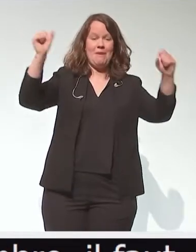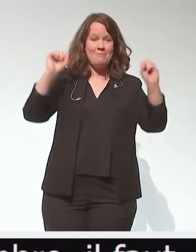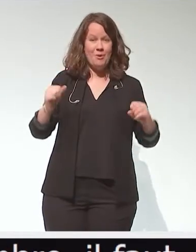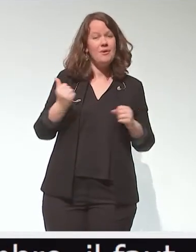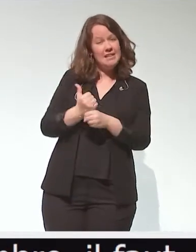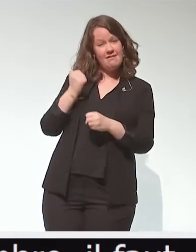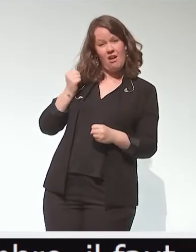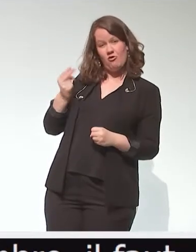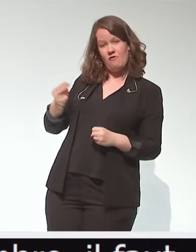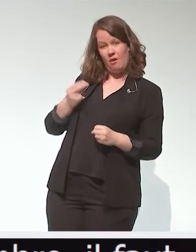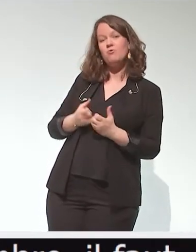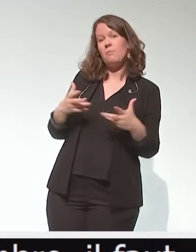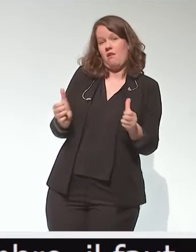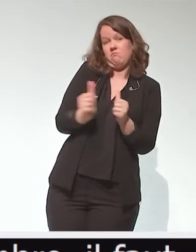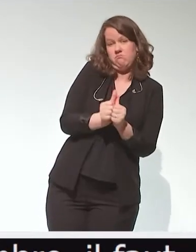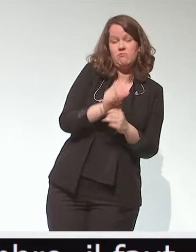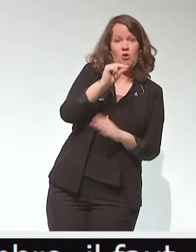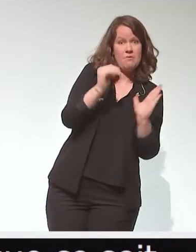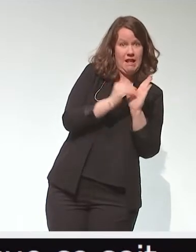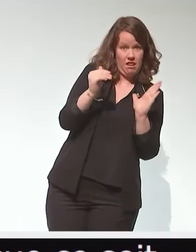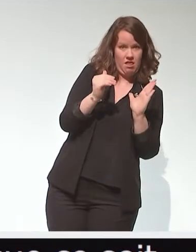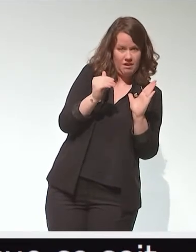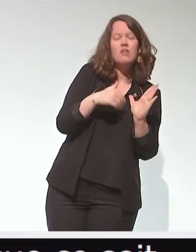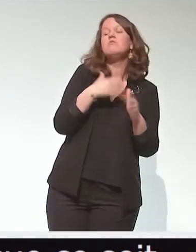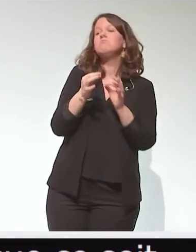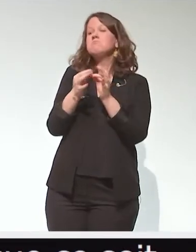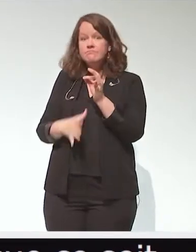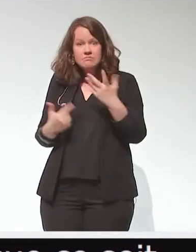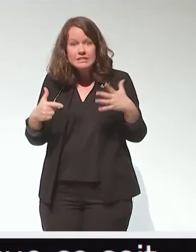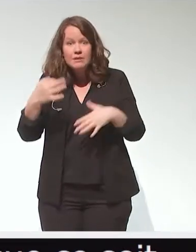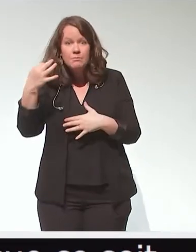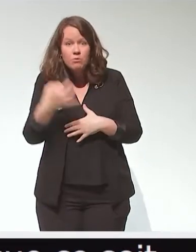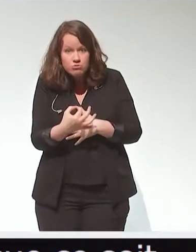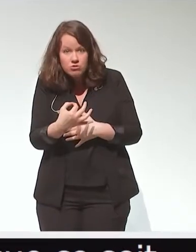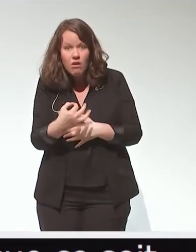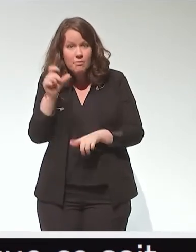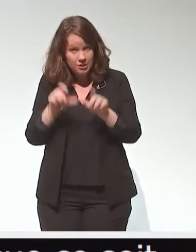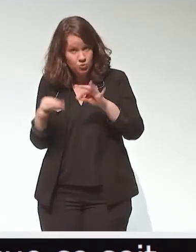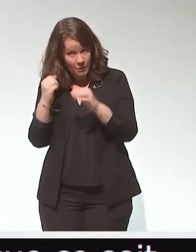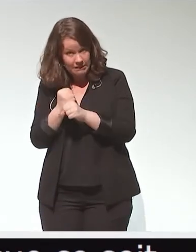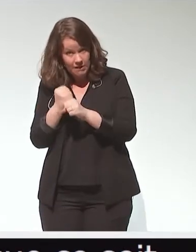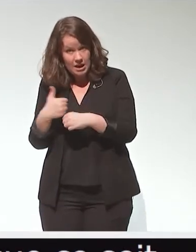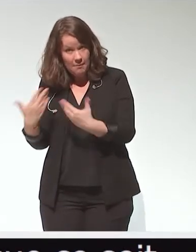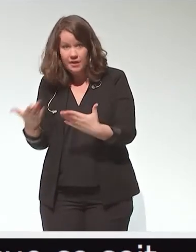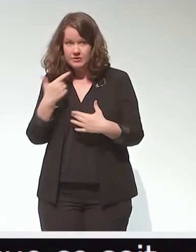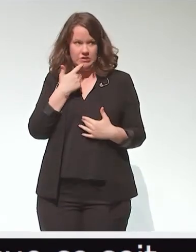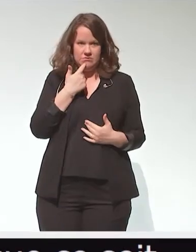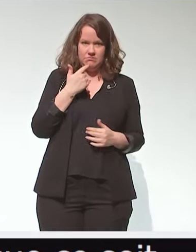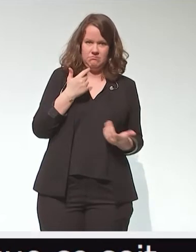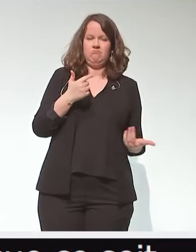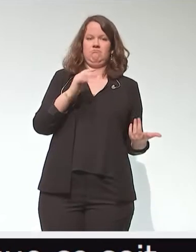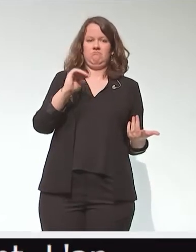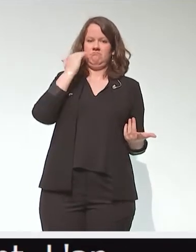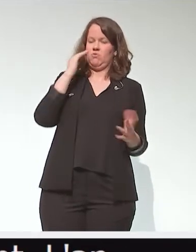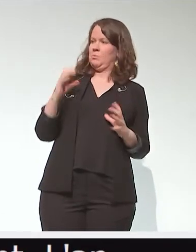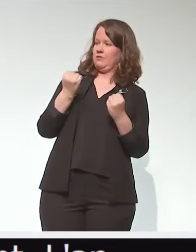this together. Last year, in November, 30,000 duets were set up. So this